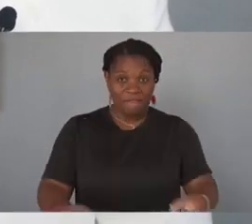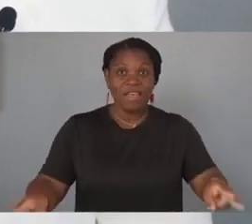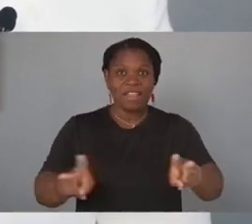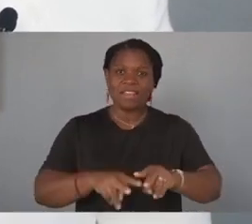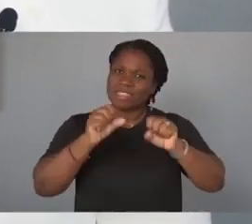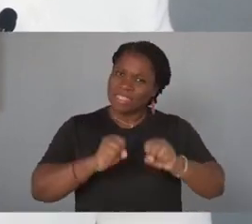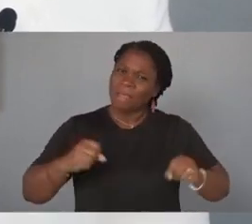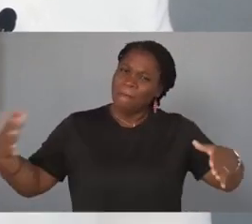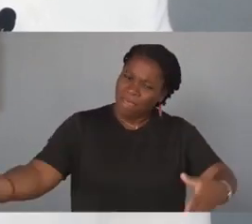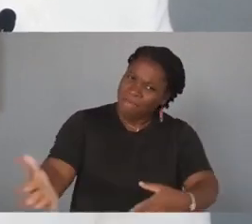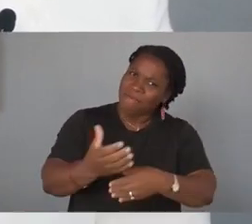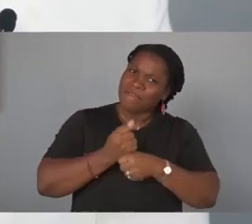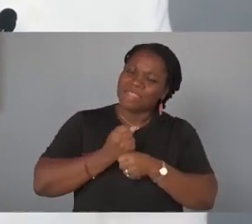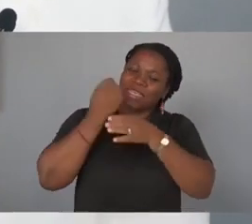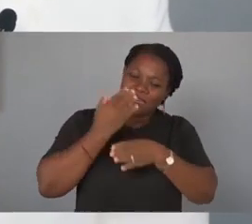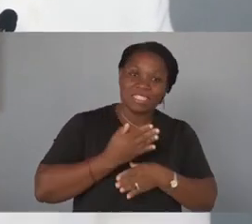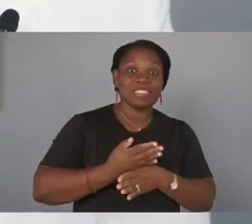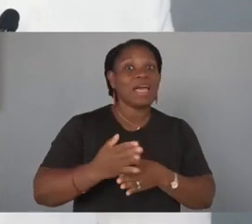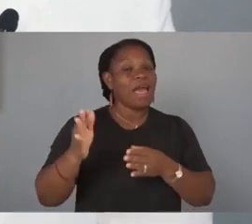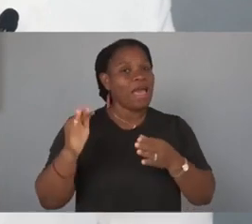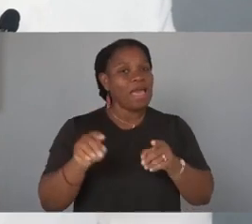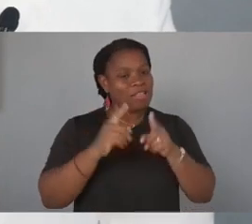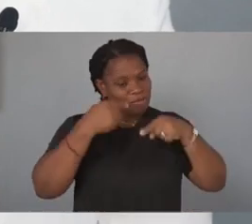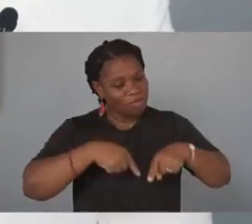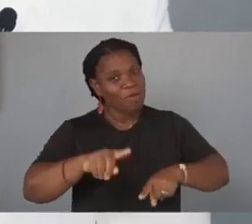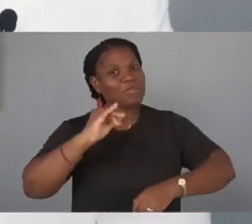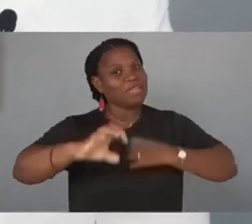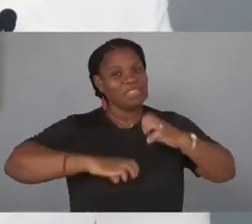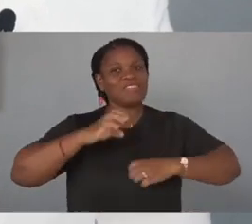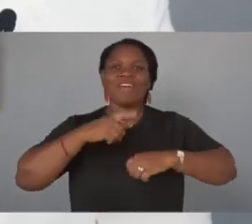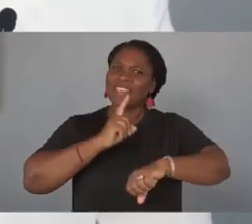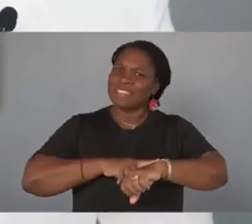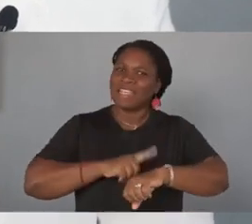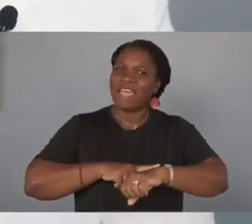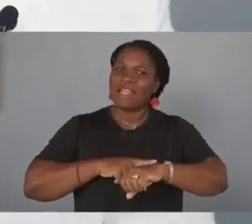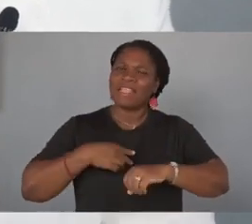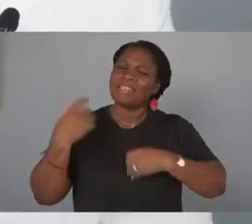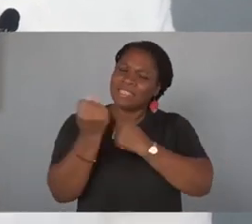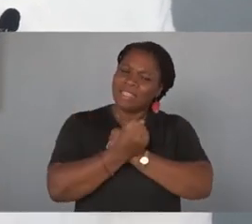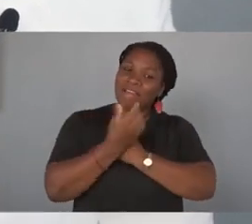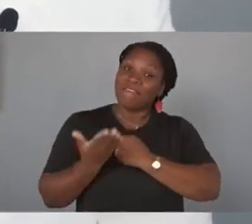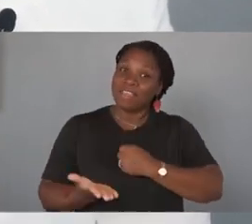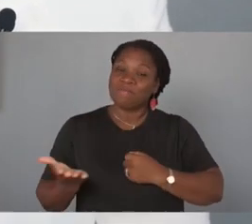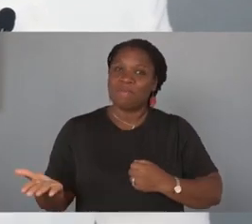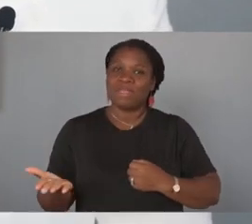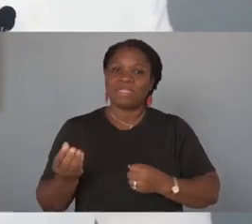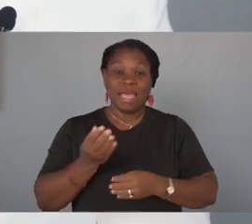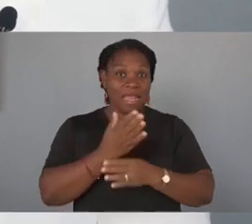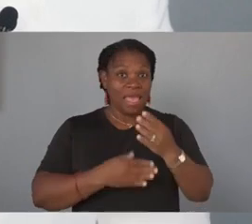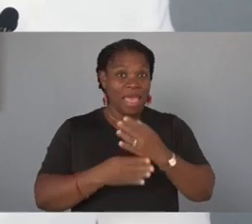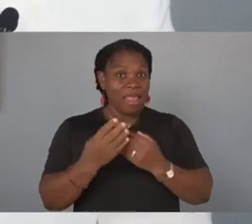enduring values can be embraced and shared as you revel in the spirit of the season. Let us cherish these moments